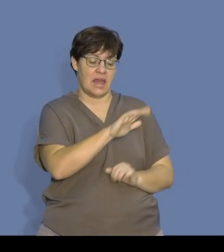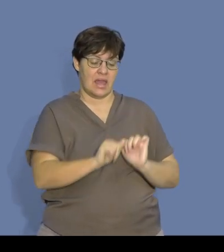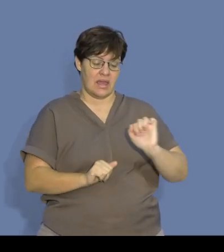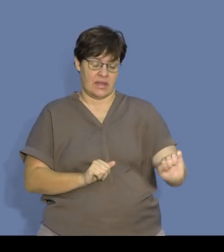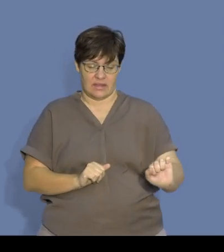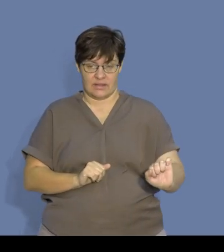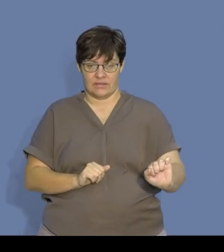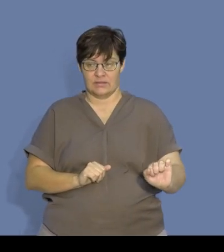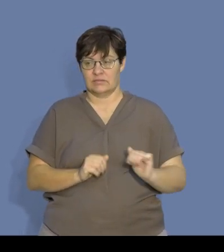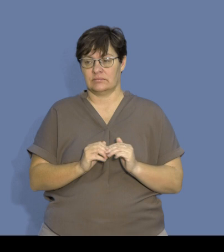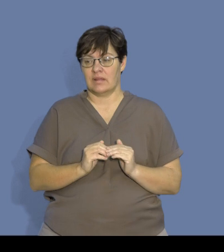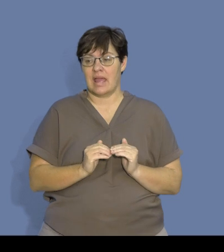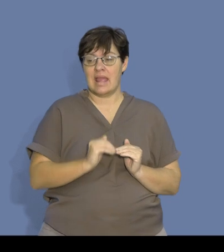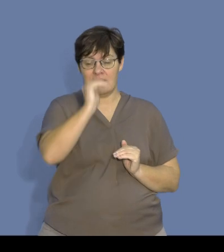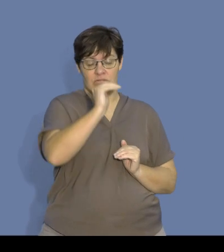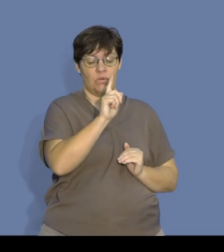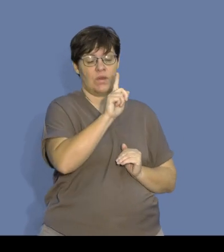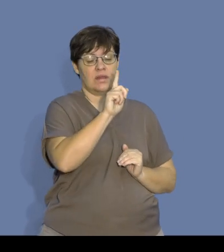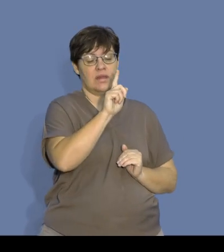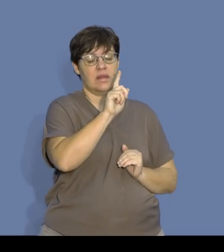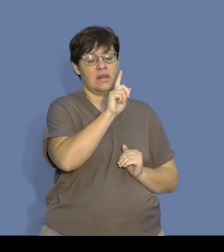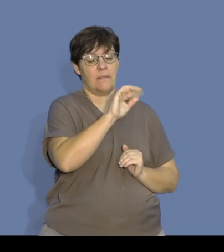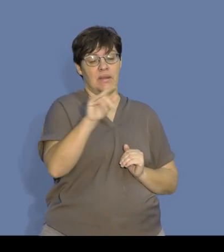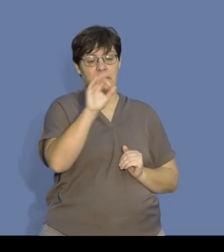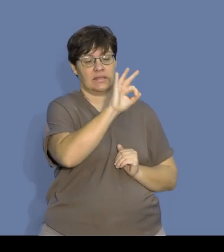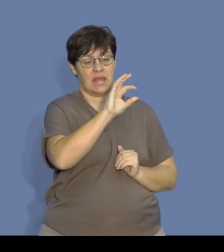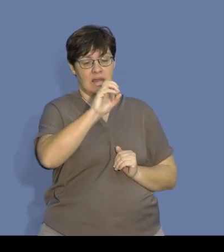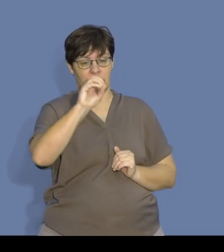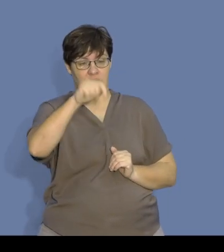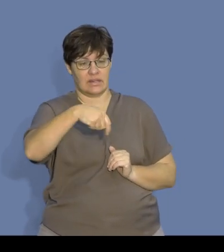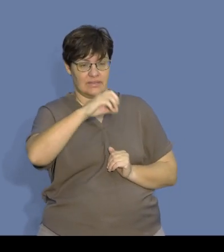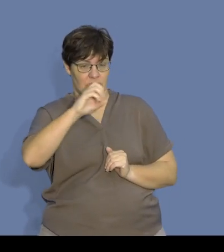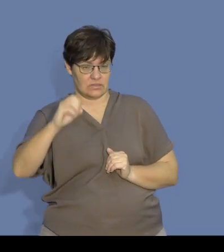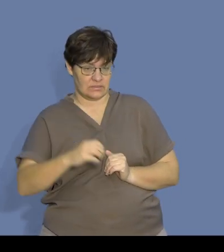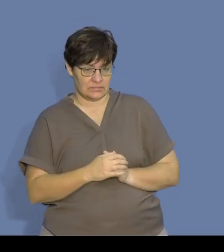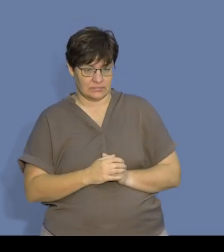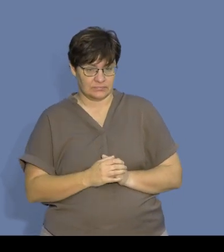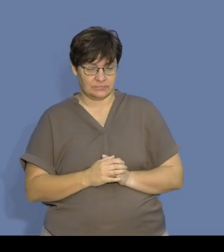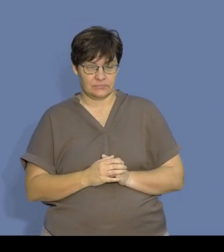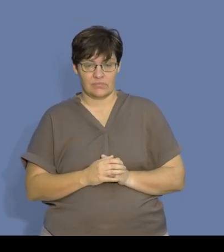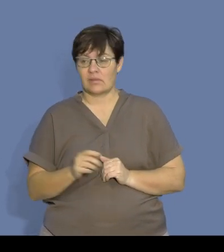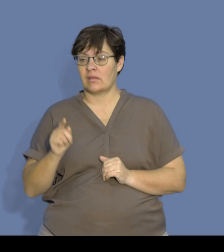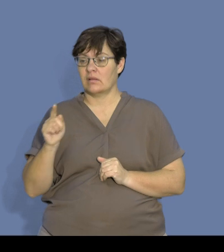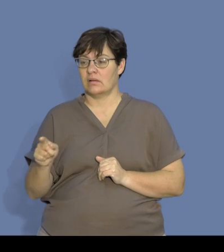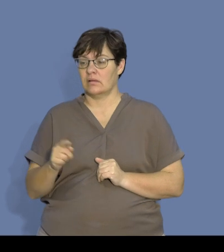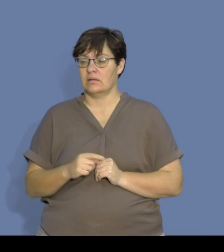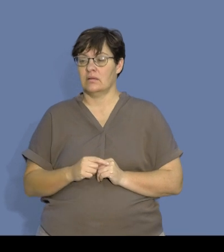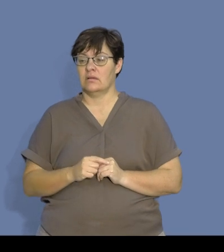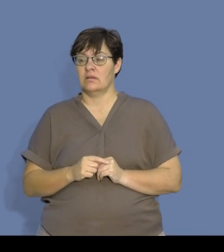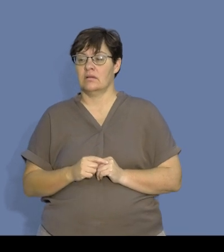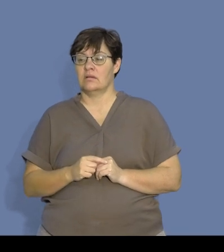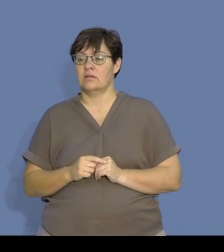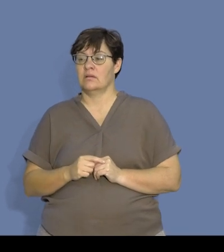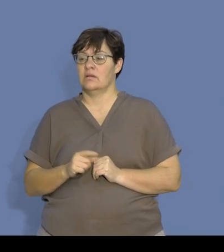Anele, her capital increases to 1,300,000, while partner